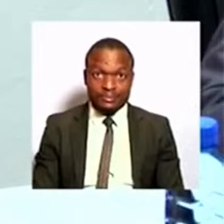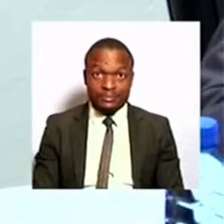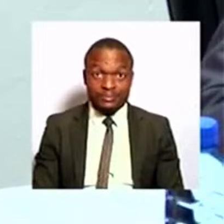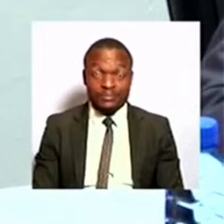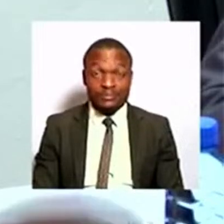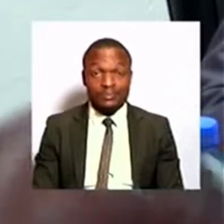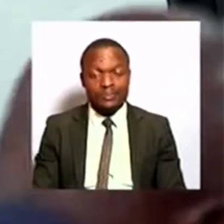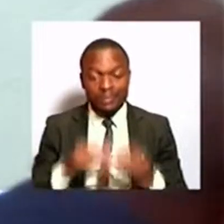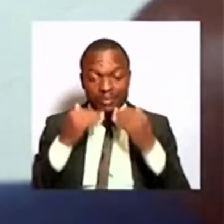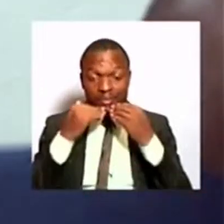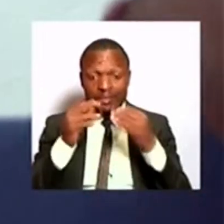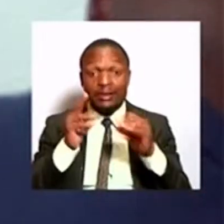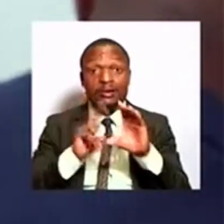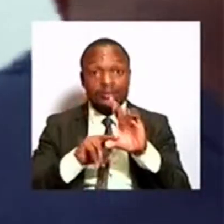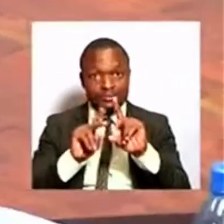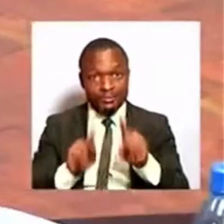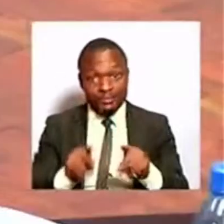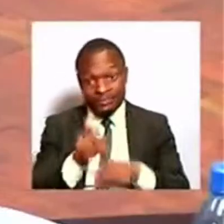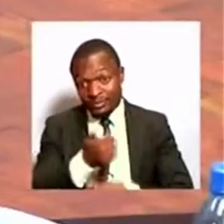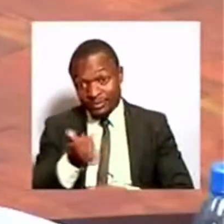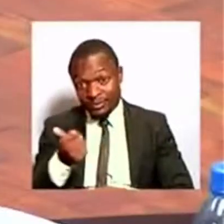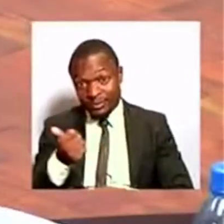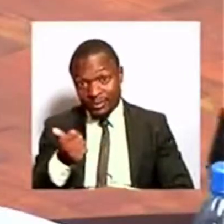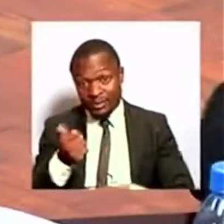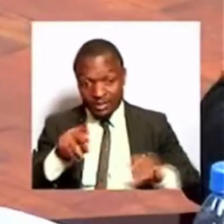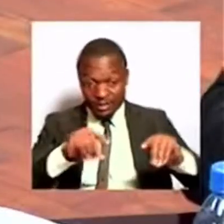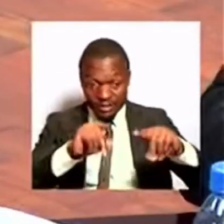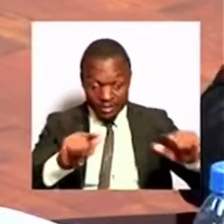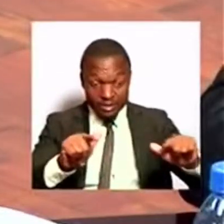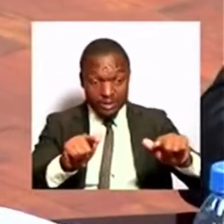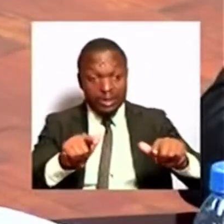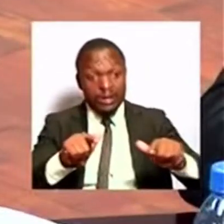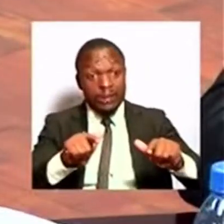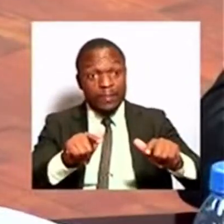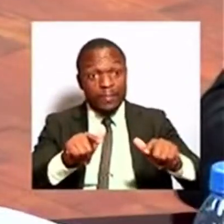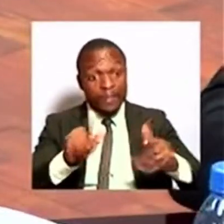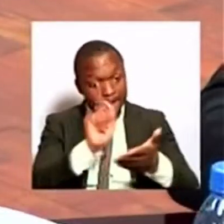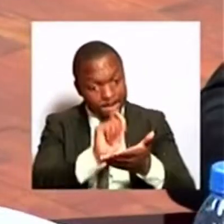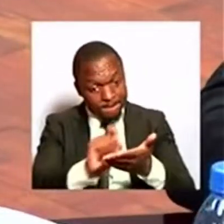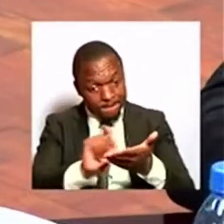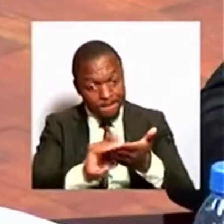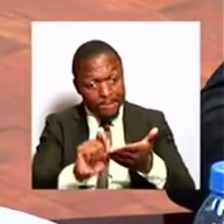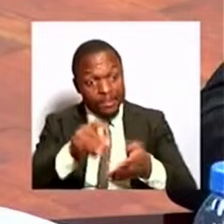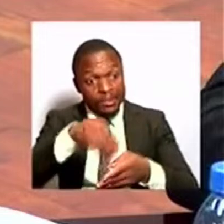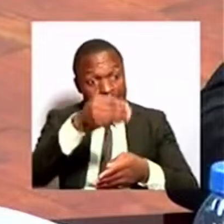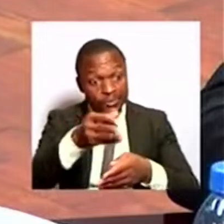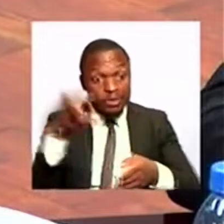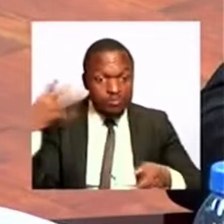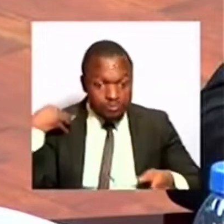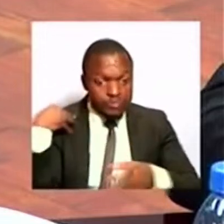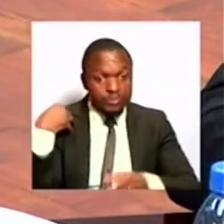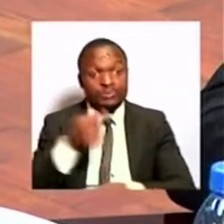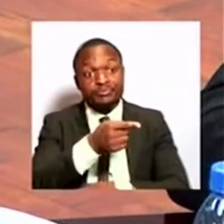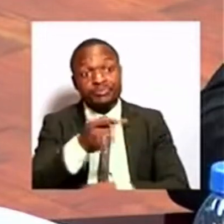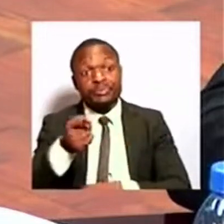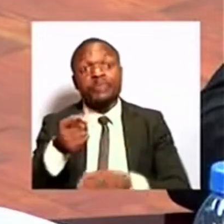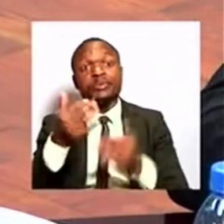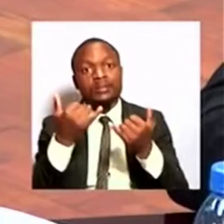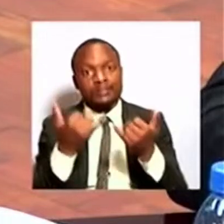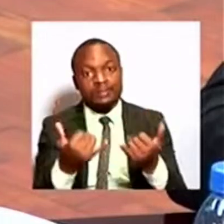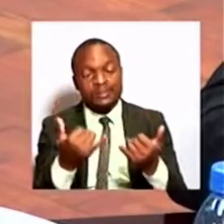Yes, thank you, Mr. Chairman. So the remaining ones, where we've written to them, reminding them, and so we've ended up now